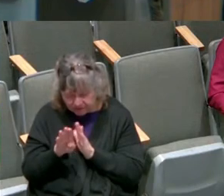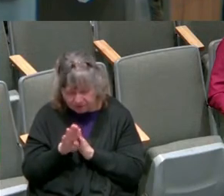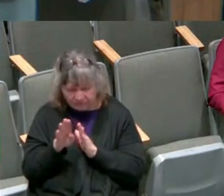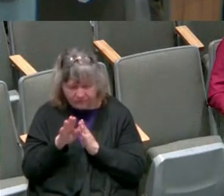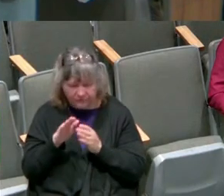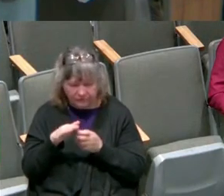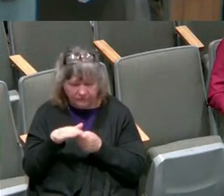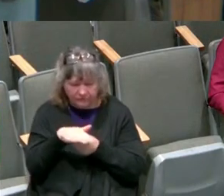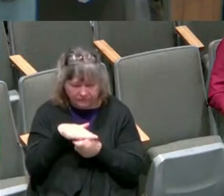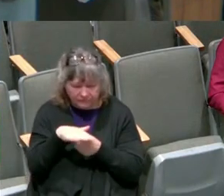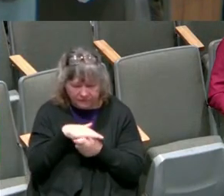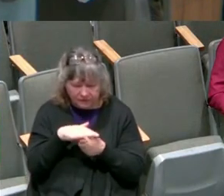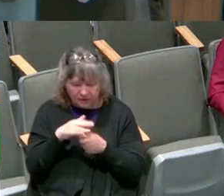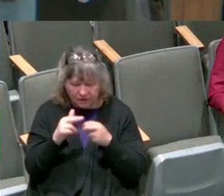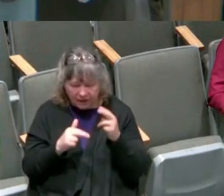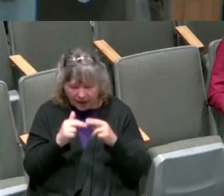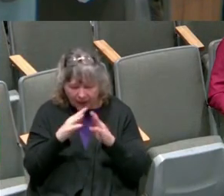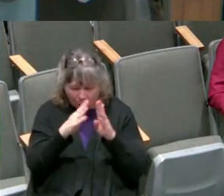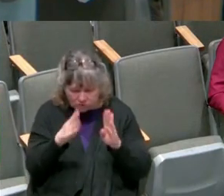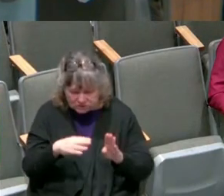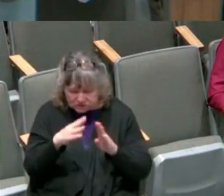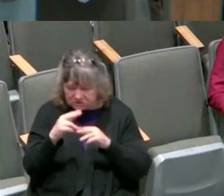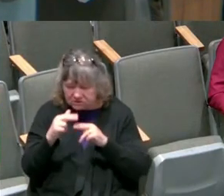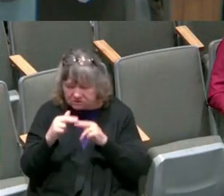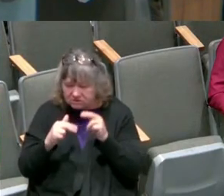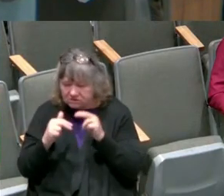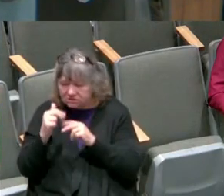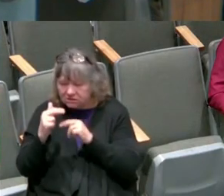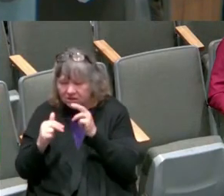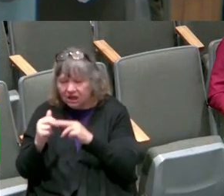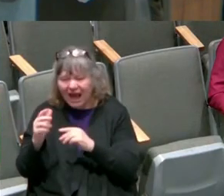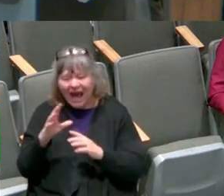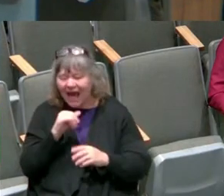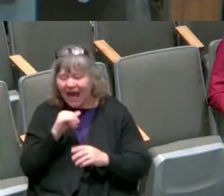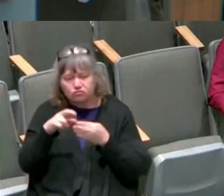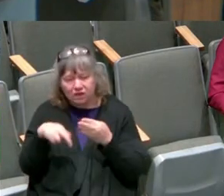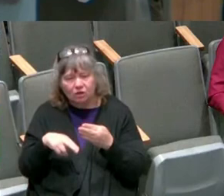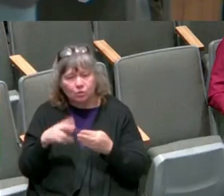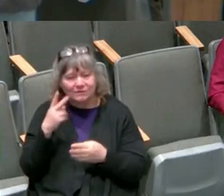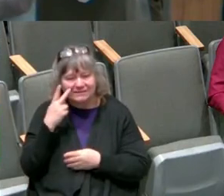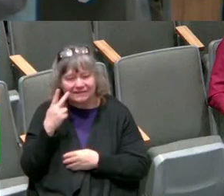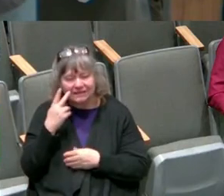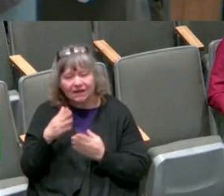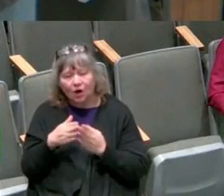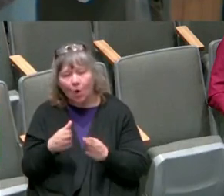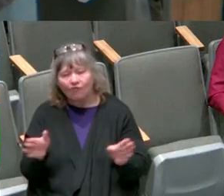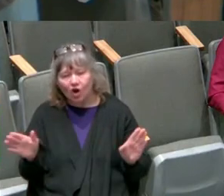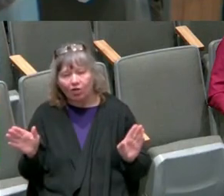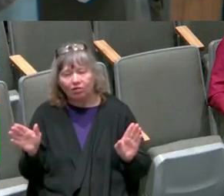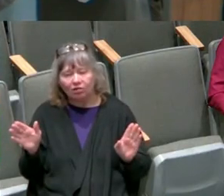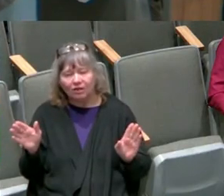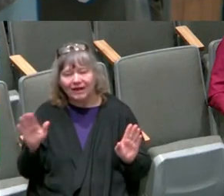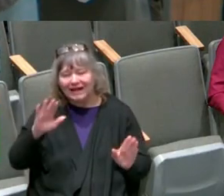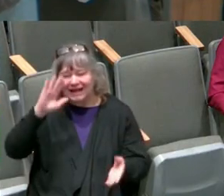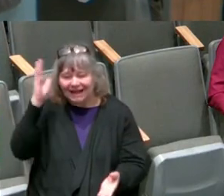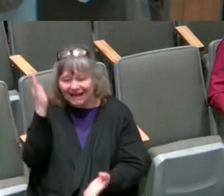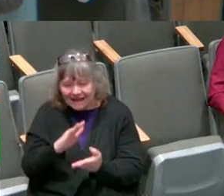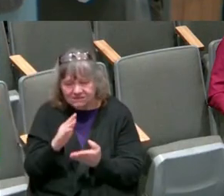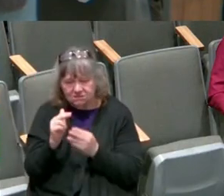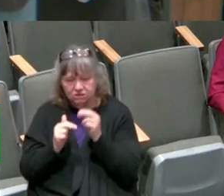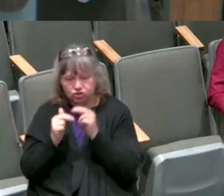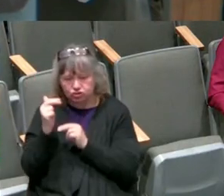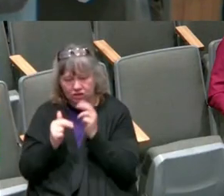and um you know as a result I think that you will see overall less Construction